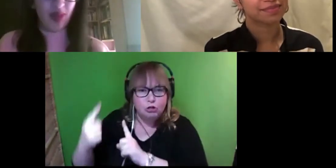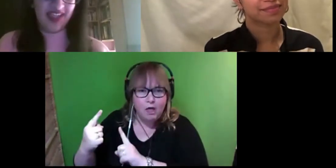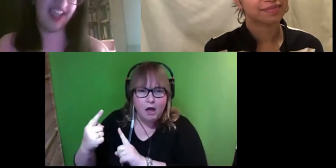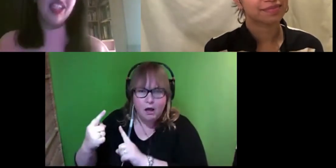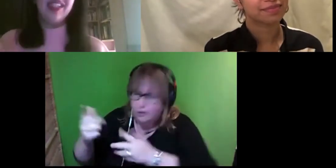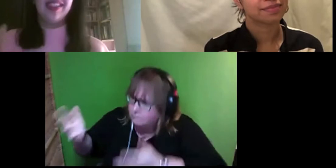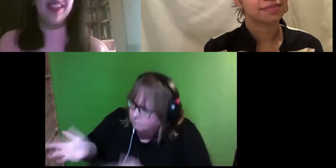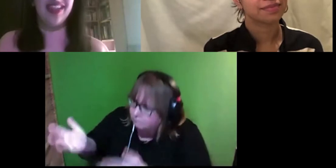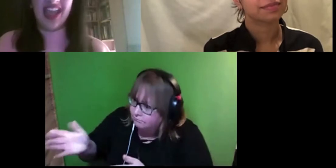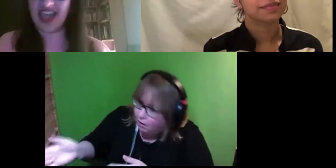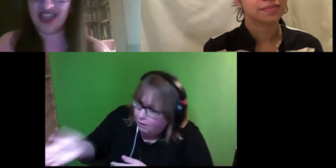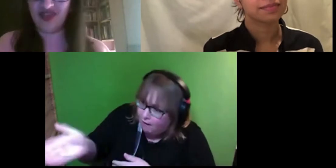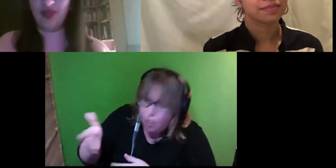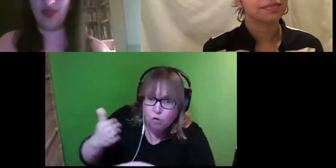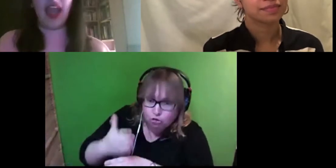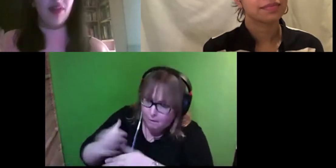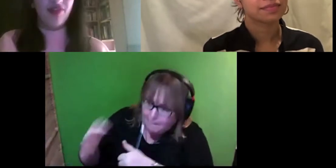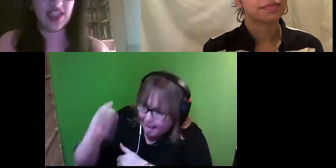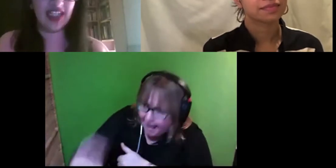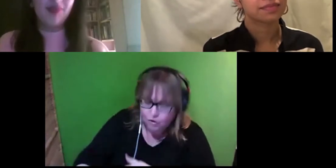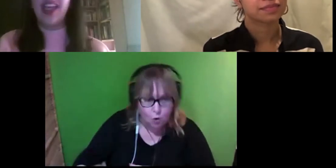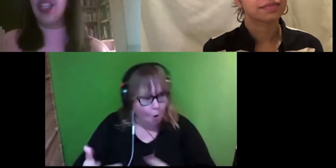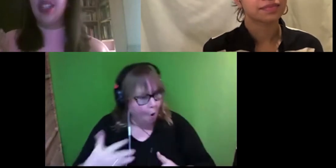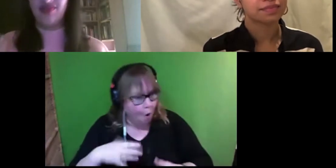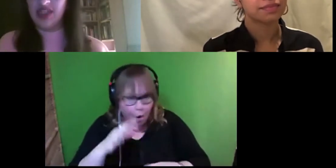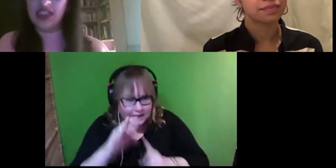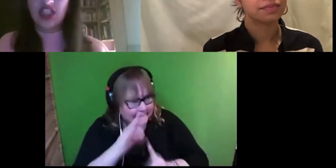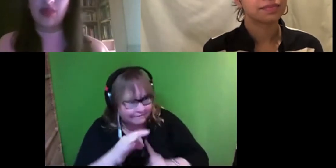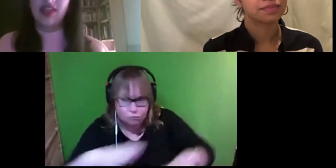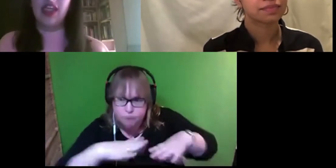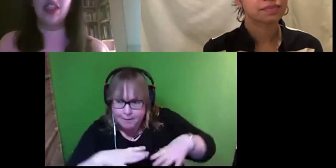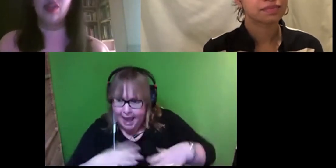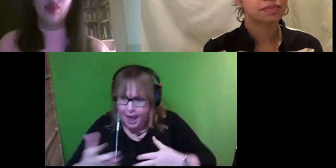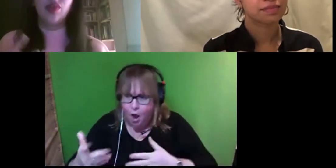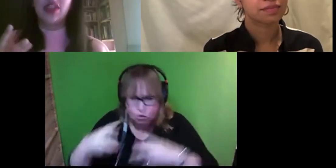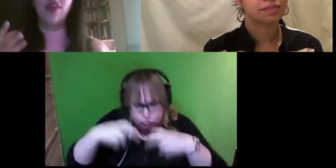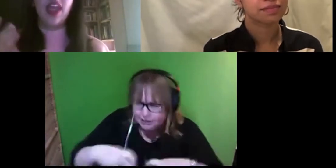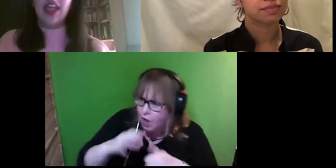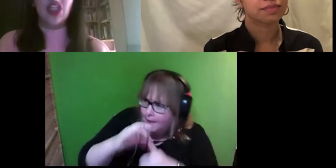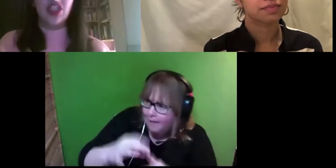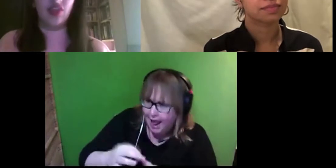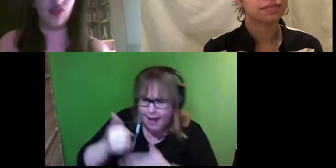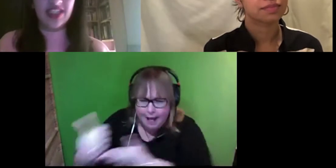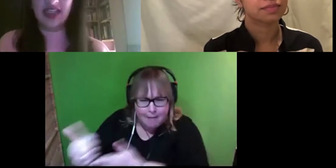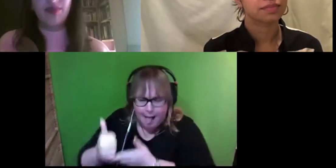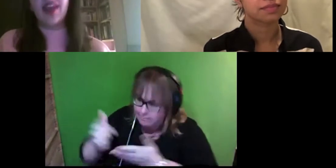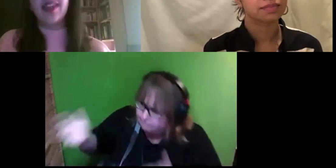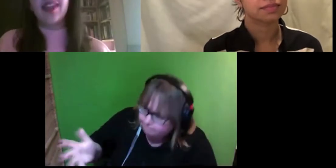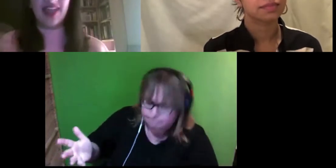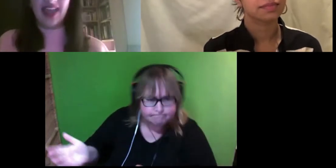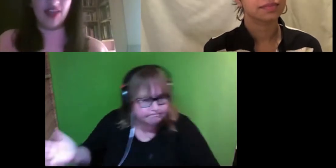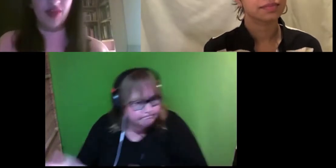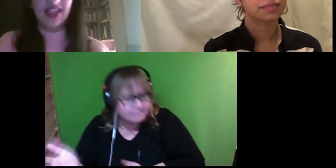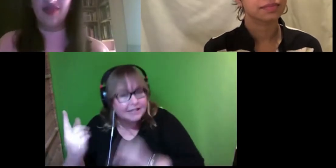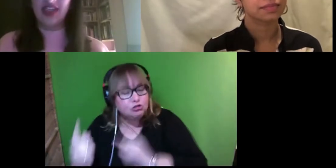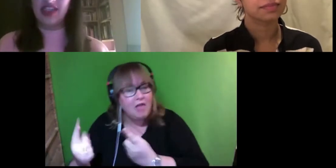job applications and interview prep and funding applications and research applications. We're also each other's critics, and by that I mean